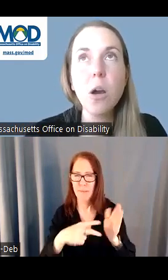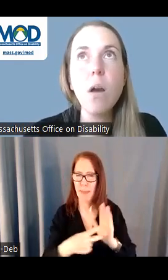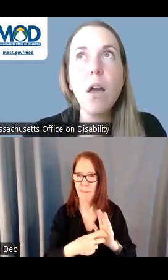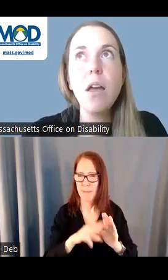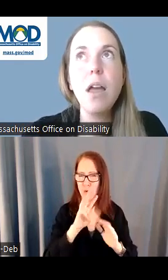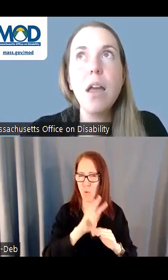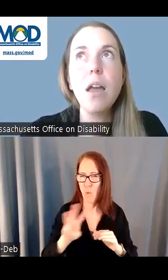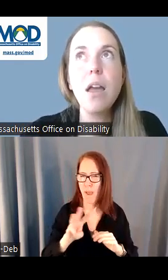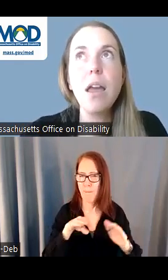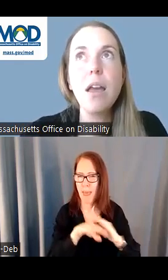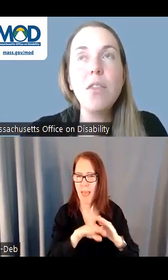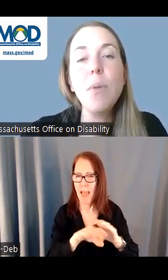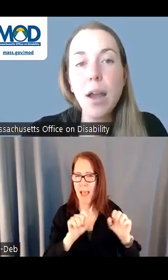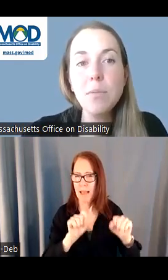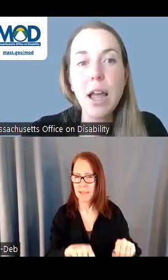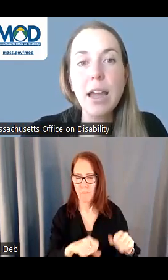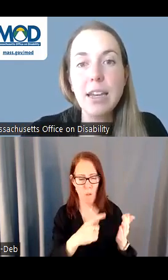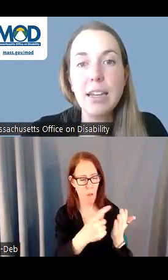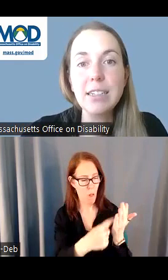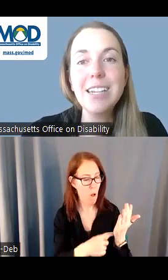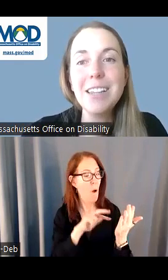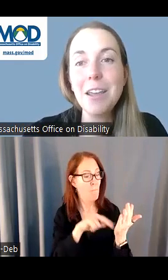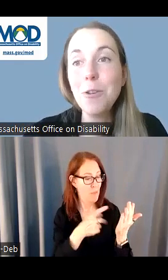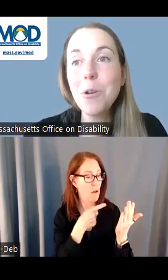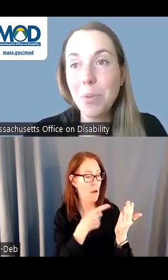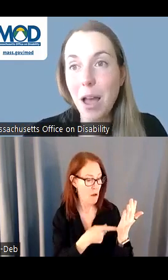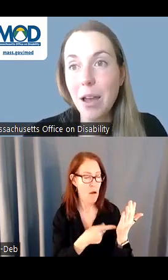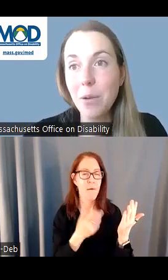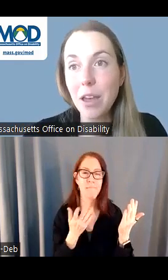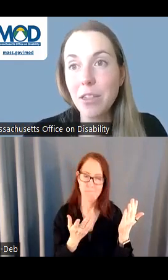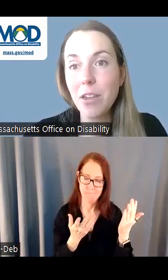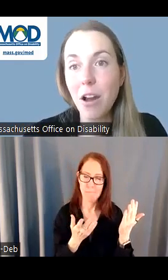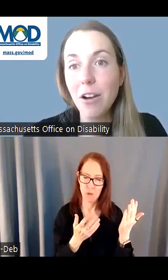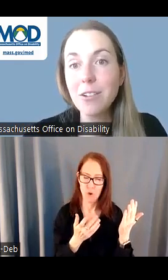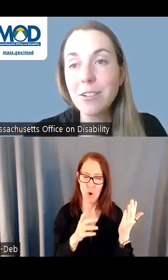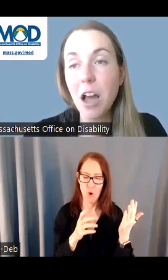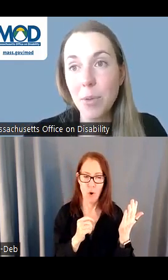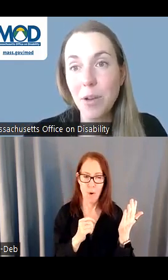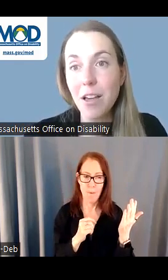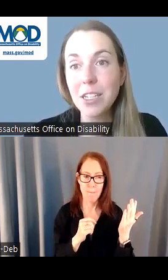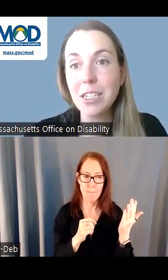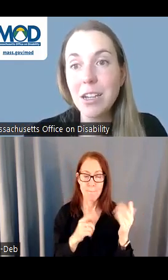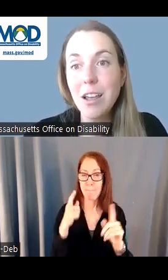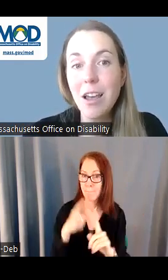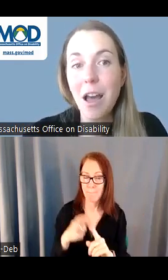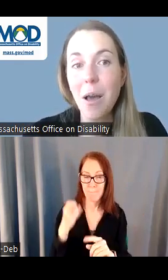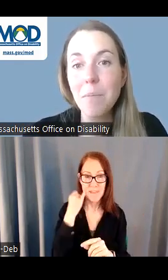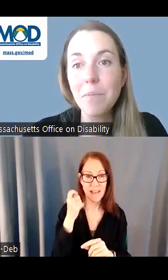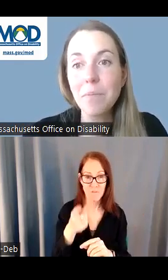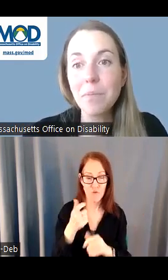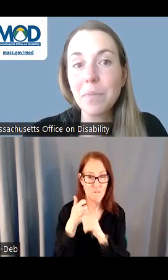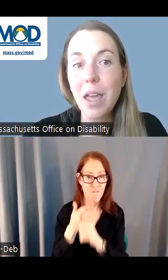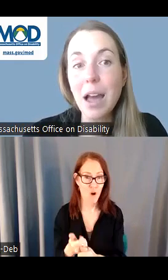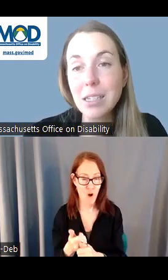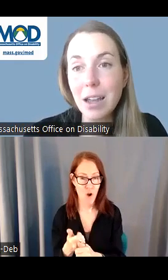So the bottom line is that if you comply with our Commonwealth's